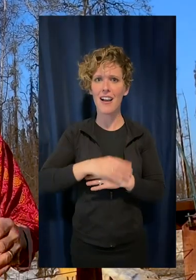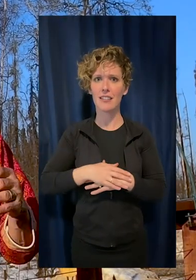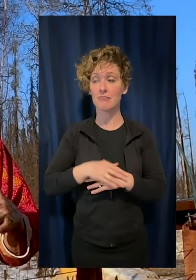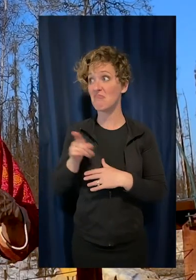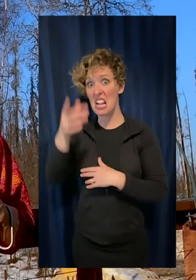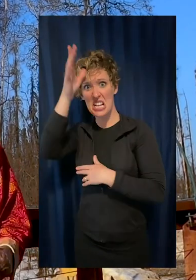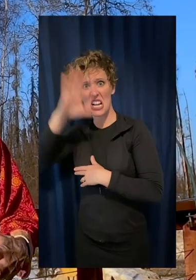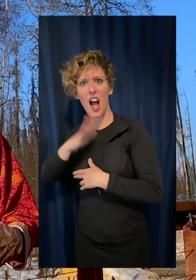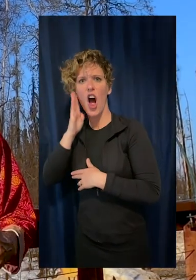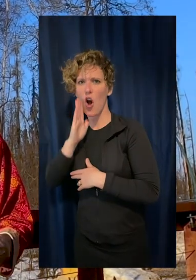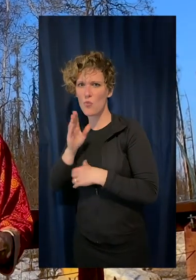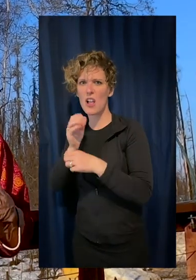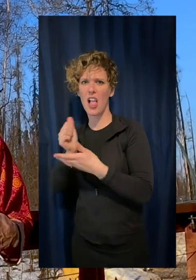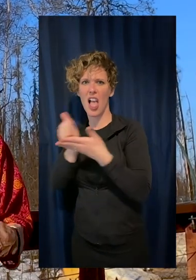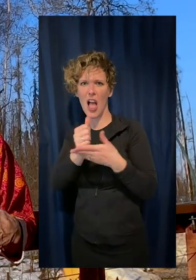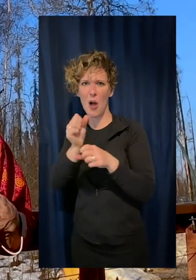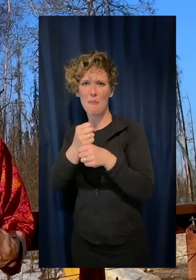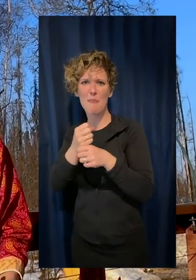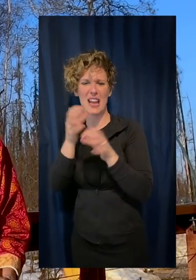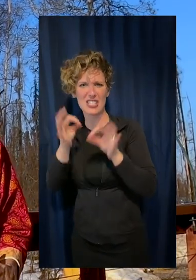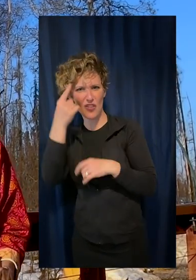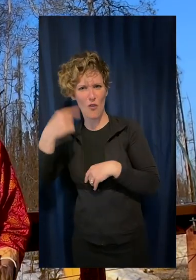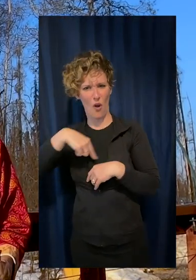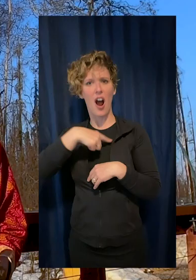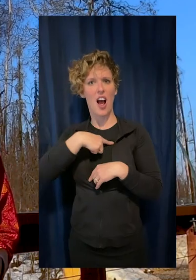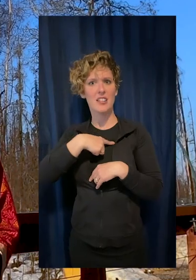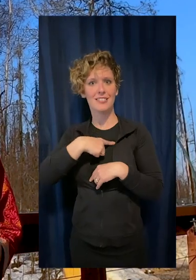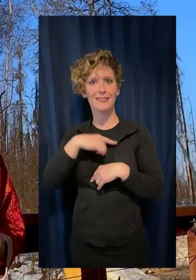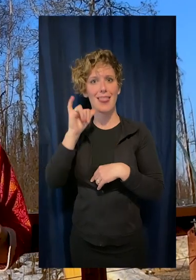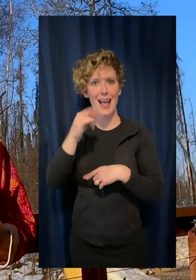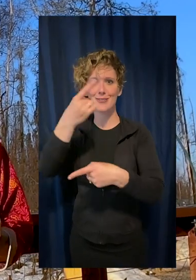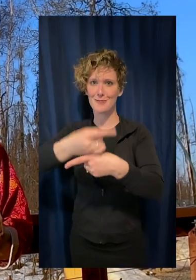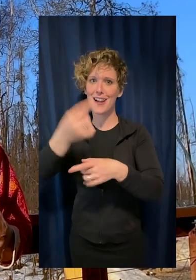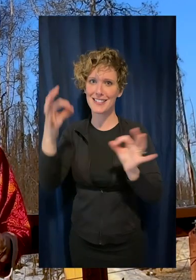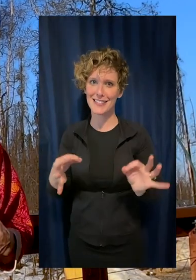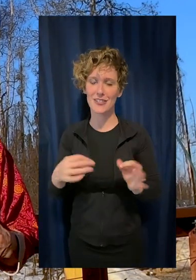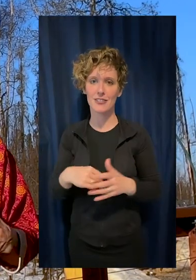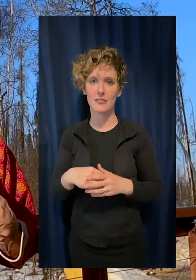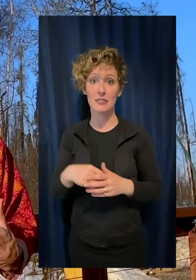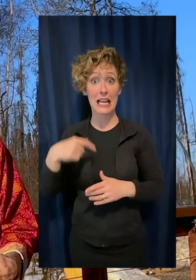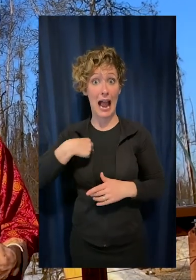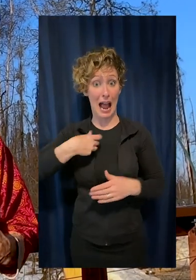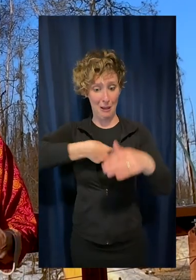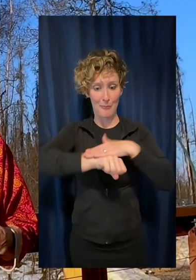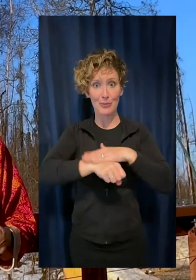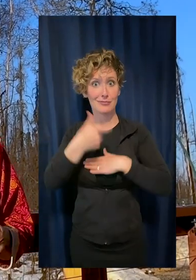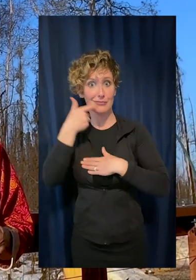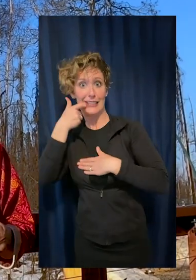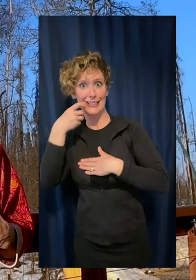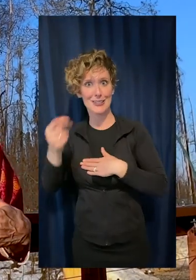be addicted to dogs and adventure. And although my degree is in